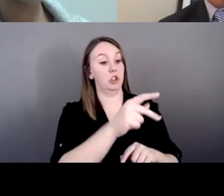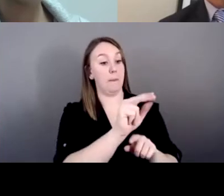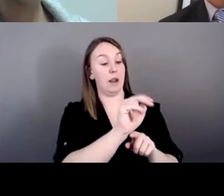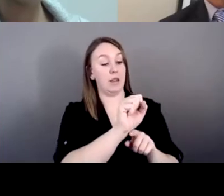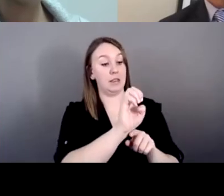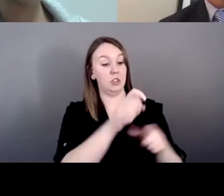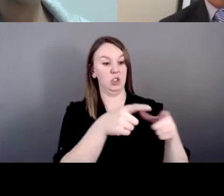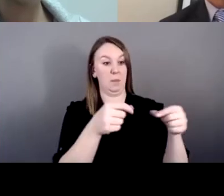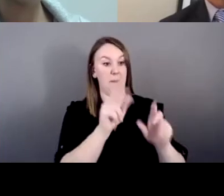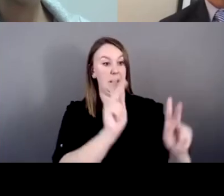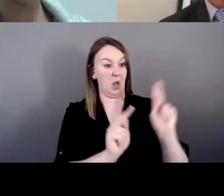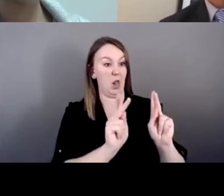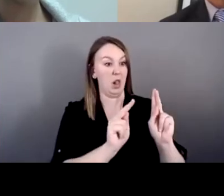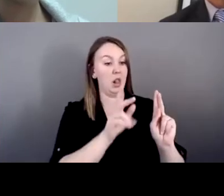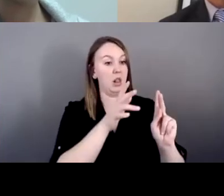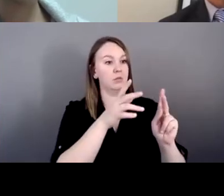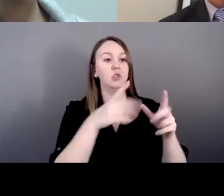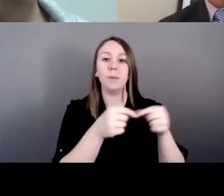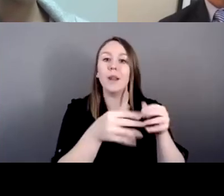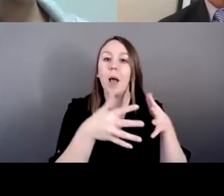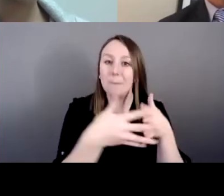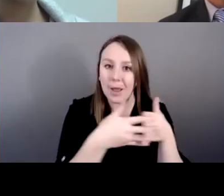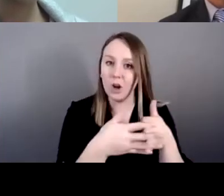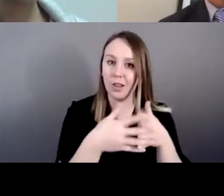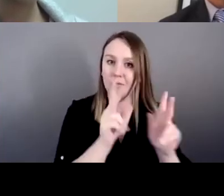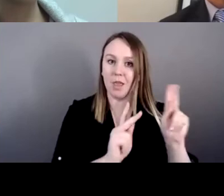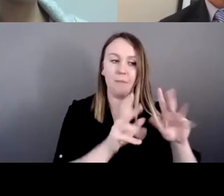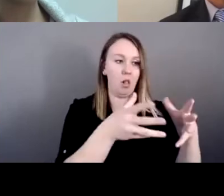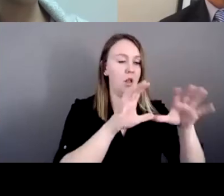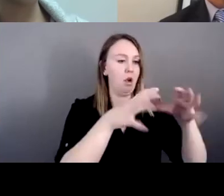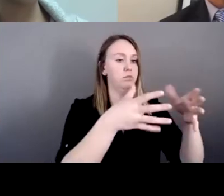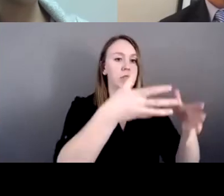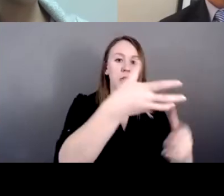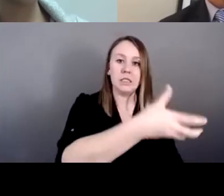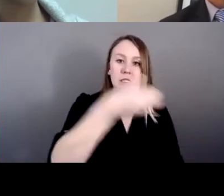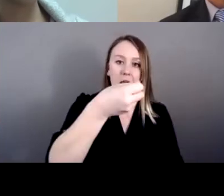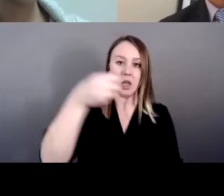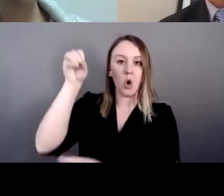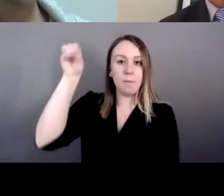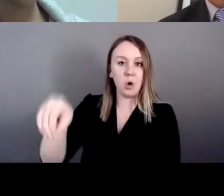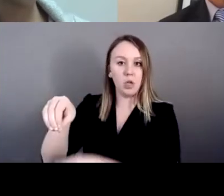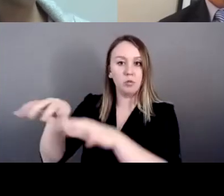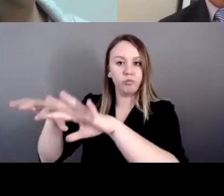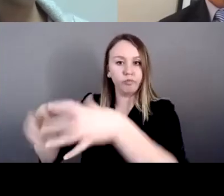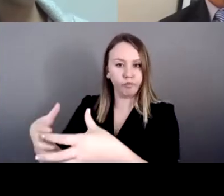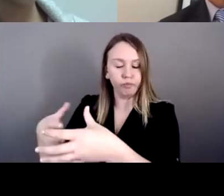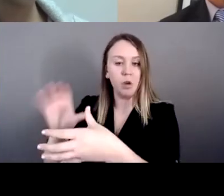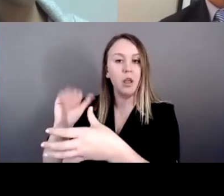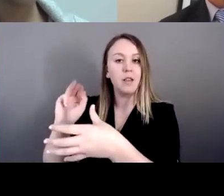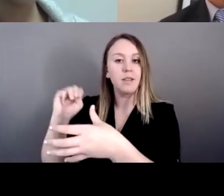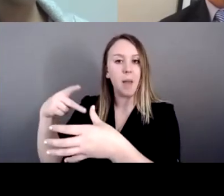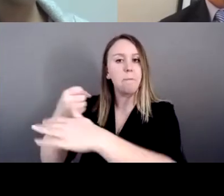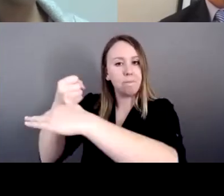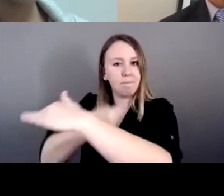in prison camps, right? That same, the authors, one of the main authors of that policy became in